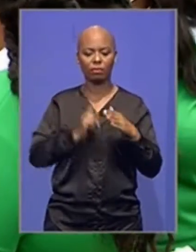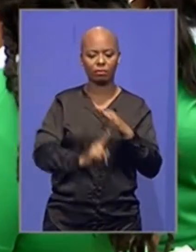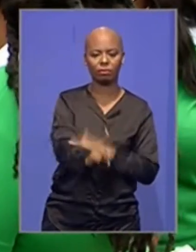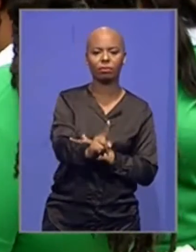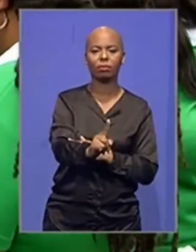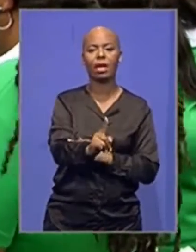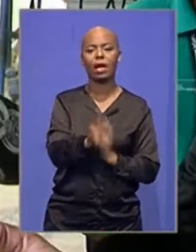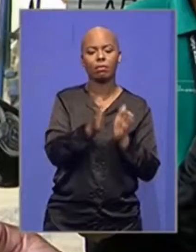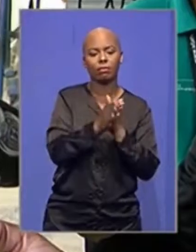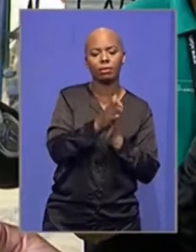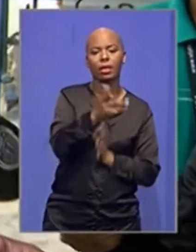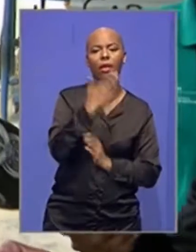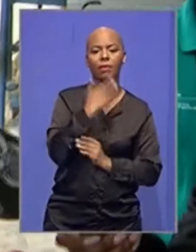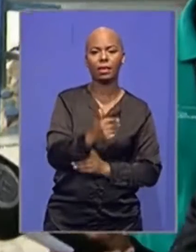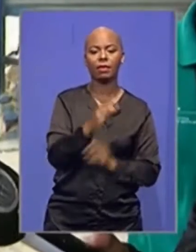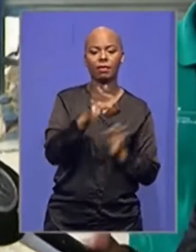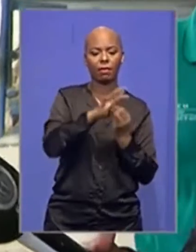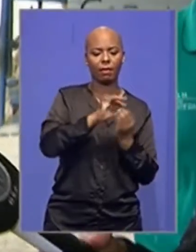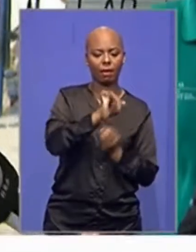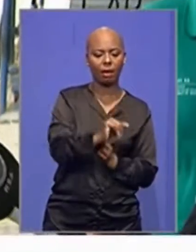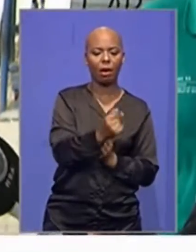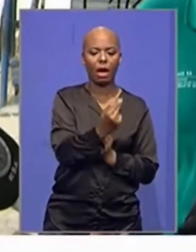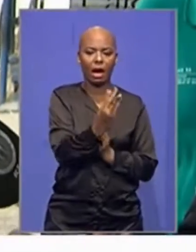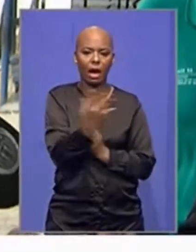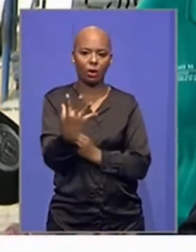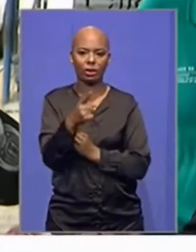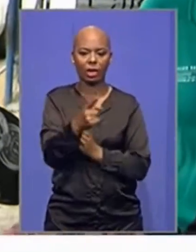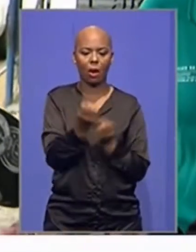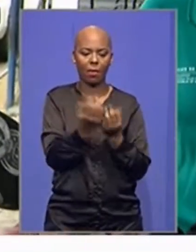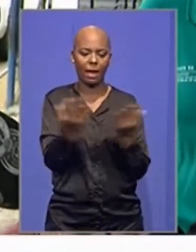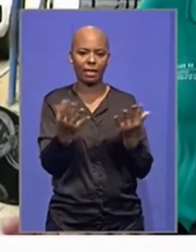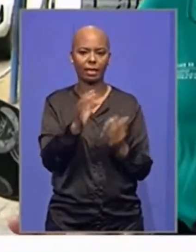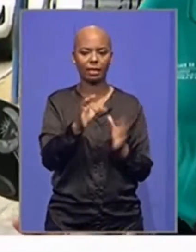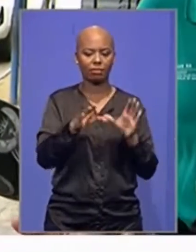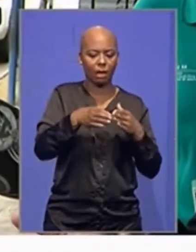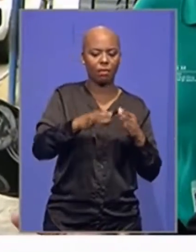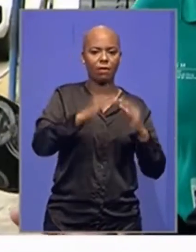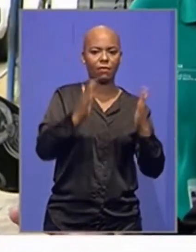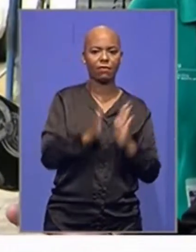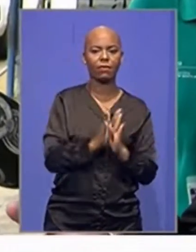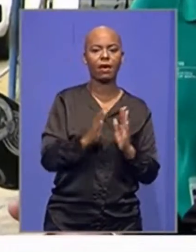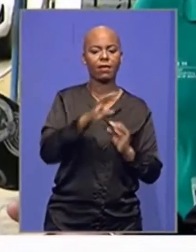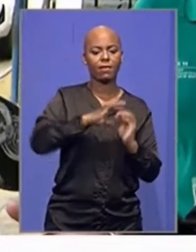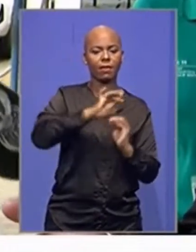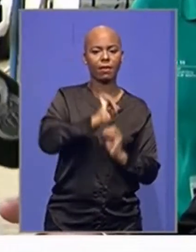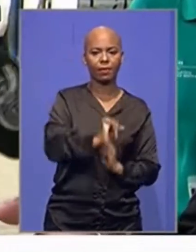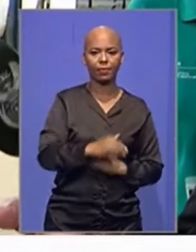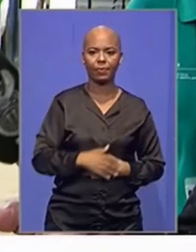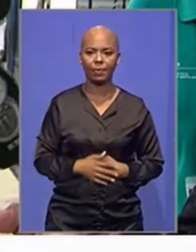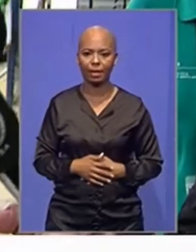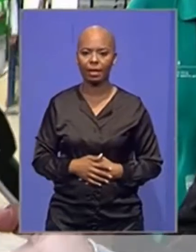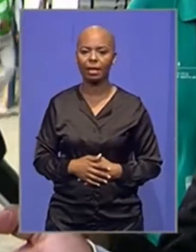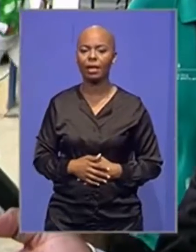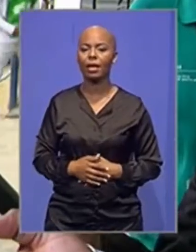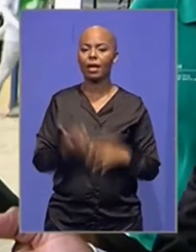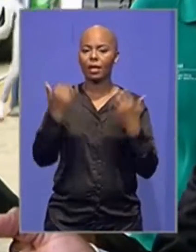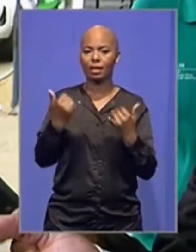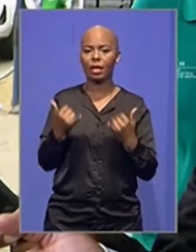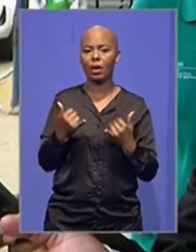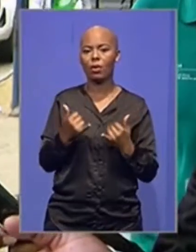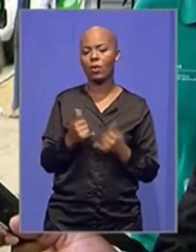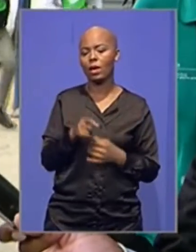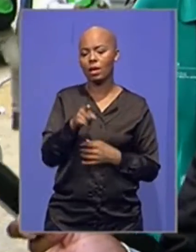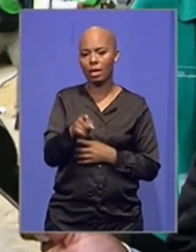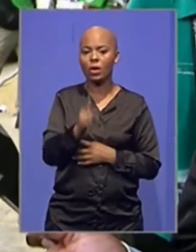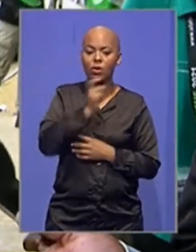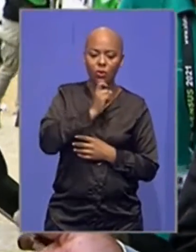The data that you give to states A remains with them by law. They're not going to give it to any other person. They're going to utilize it to then